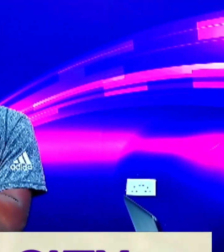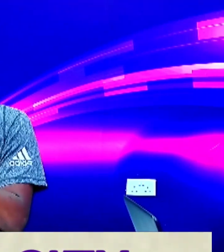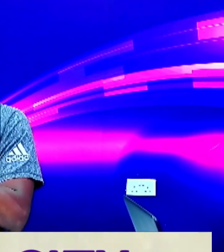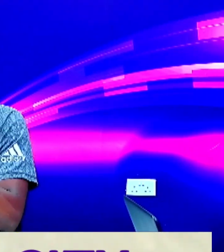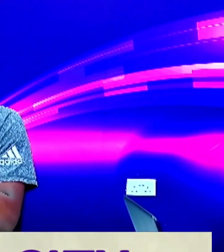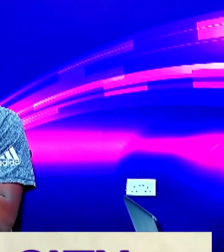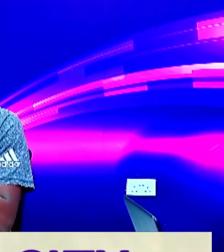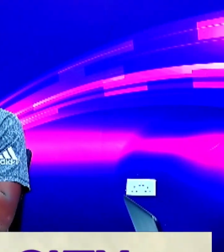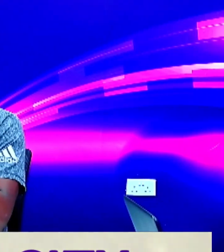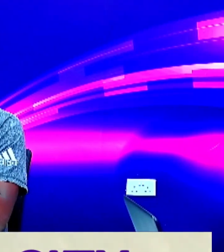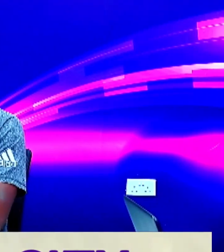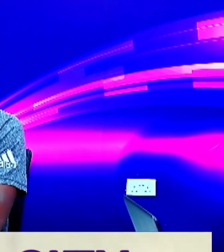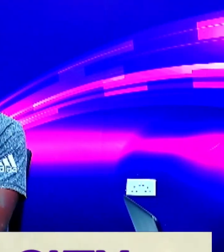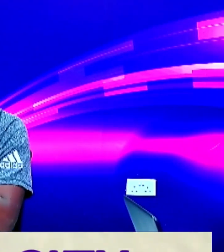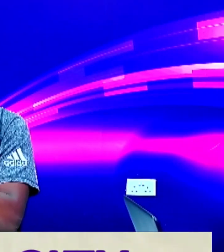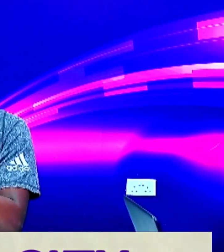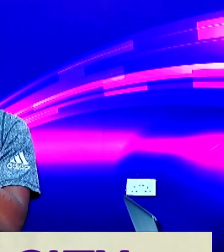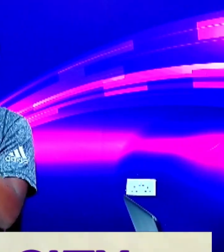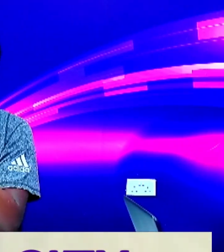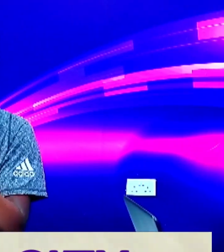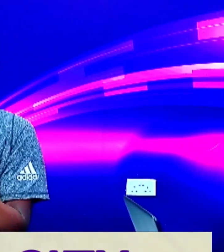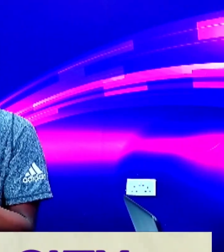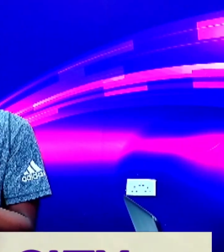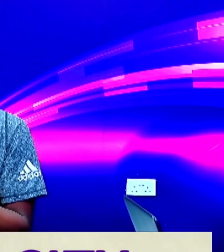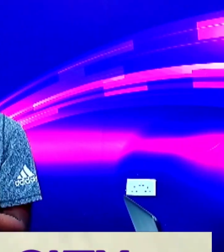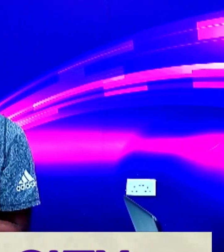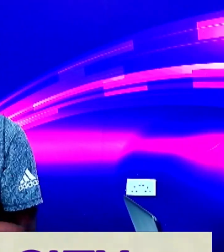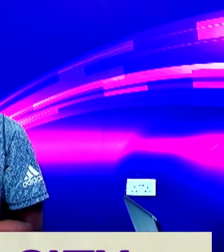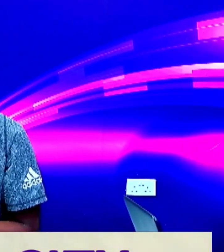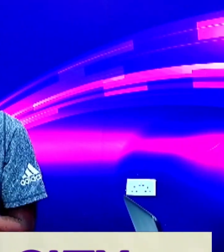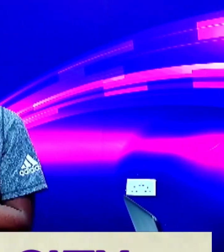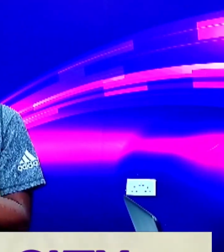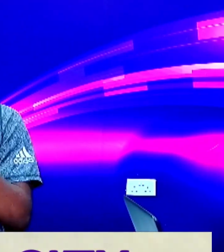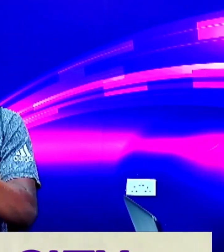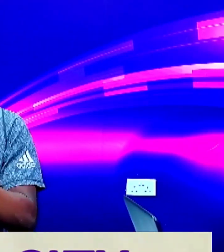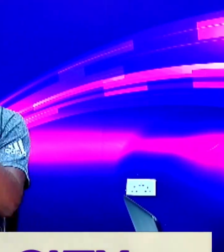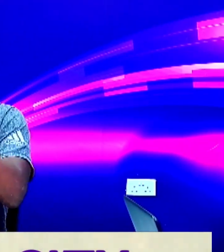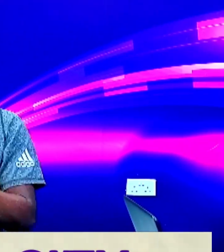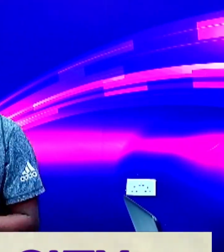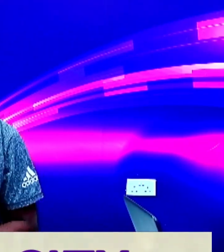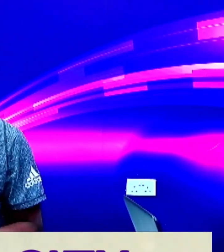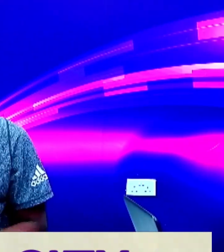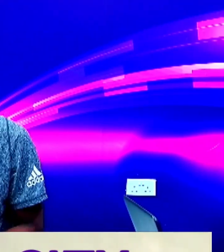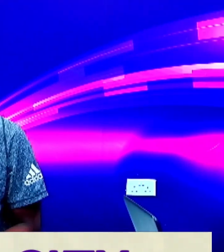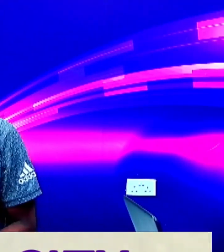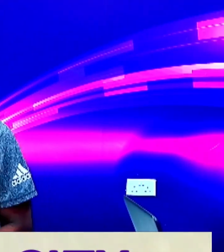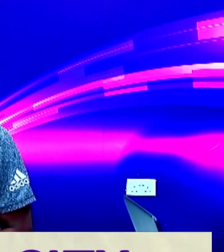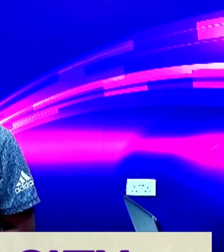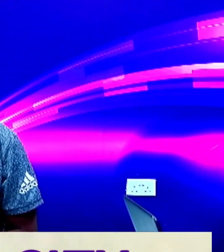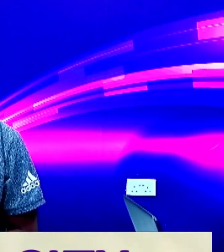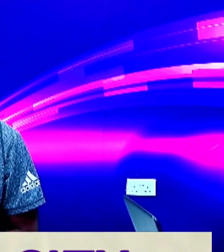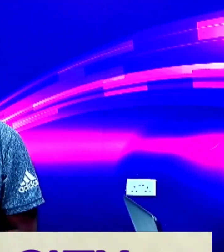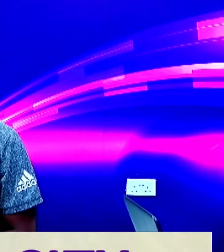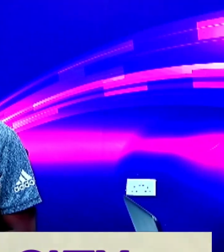really translated to the field. So they haven't really met the objective. But they can finish top 4. That's